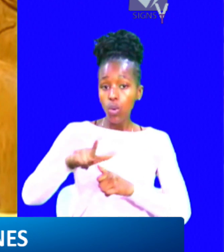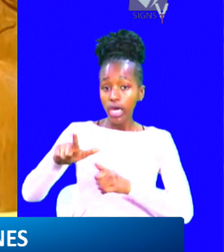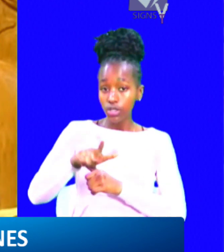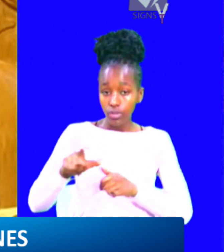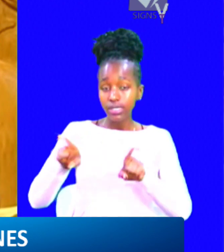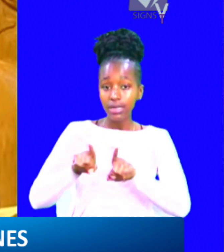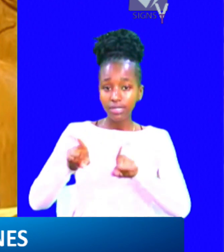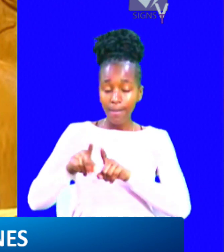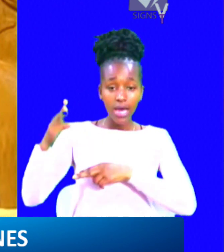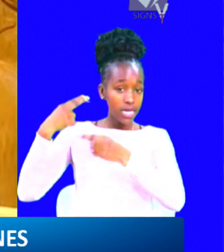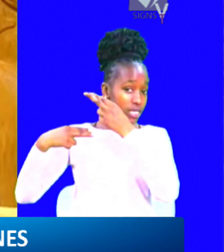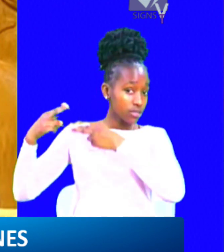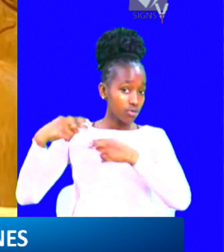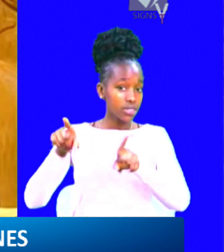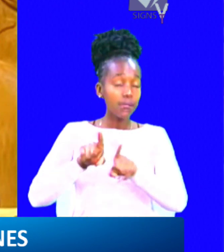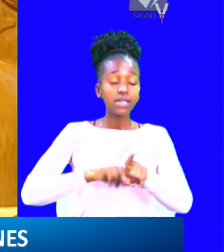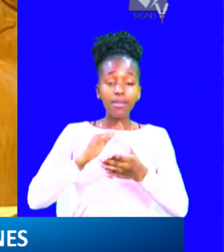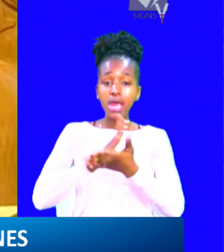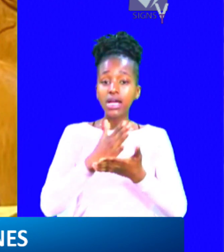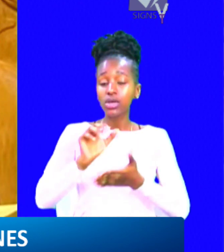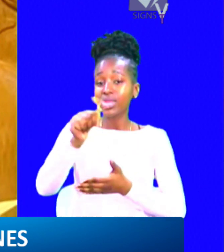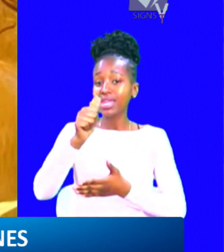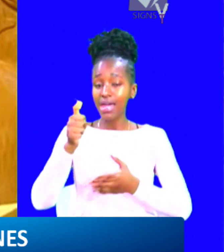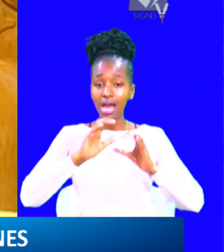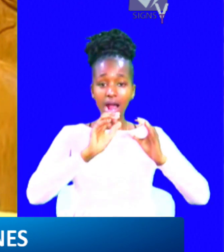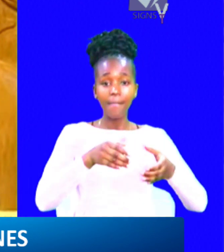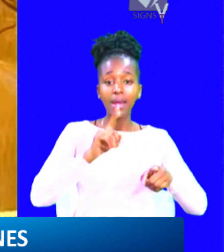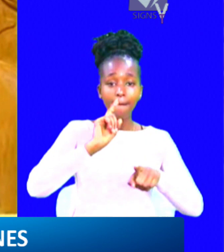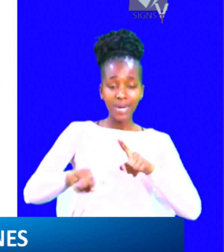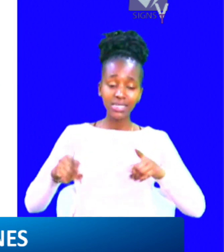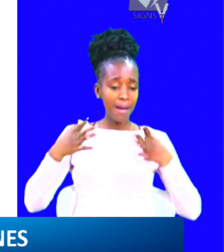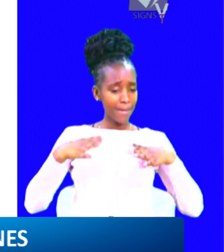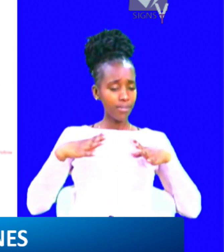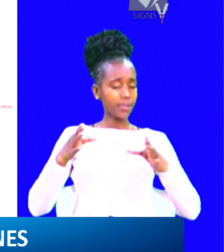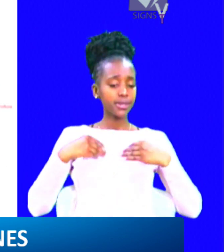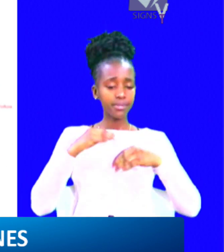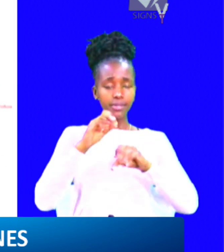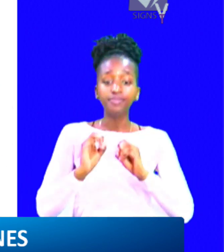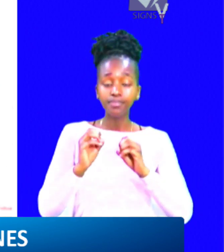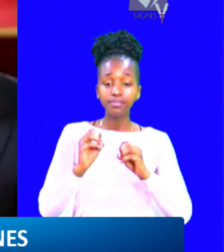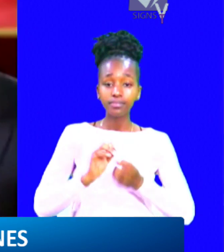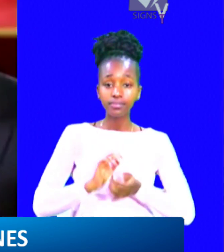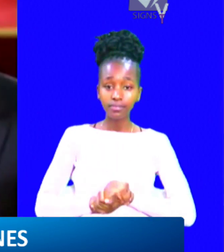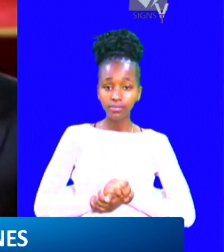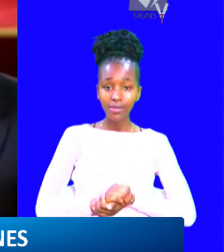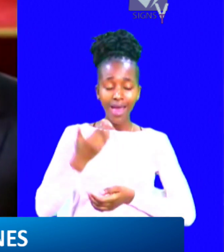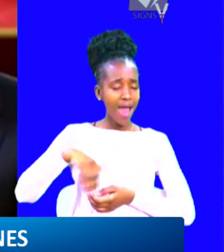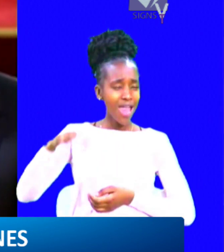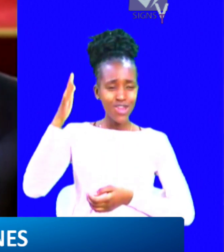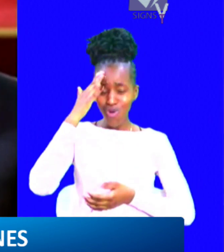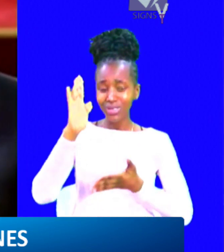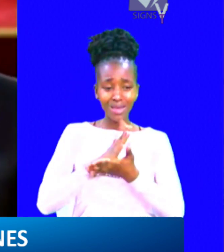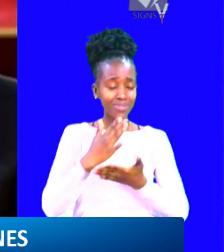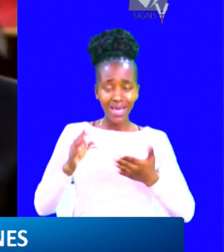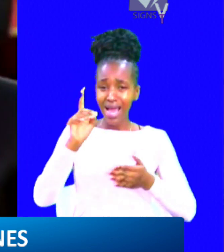history, and sharing with third-party companies without users' consent. There is nothing criminal, there is nothing evil being